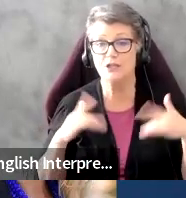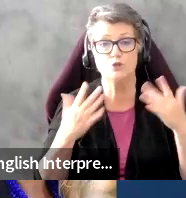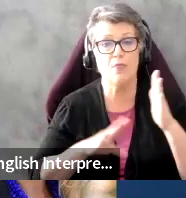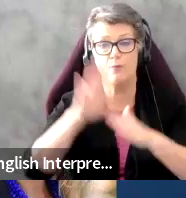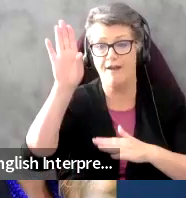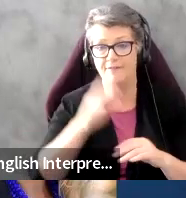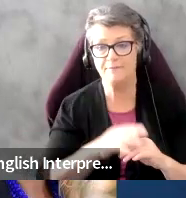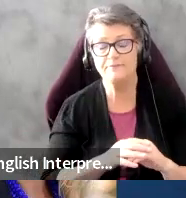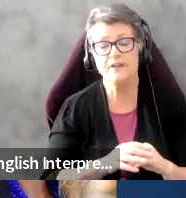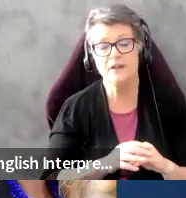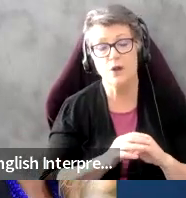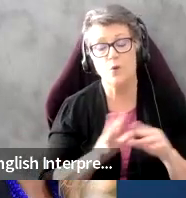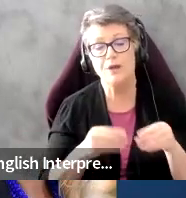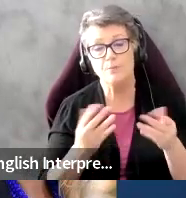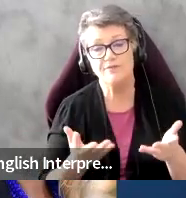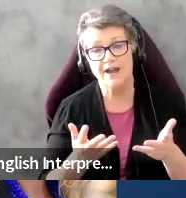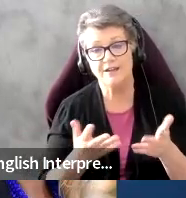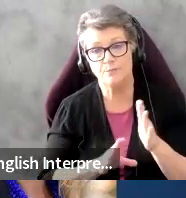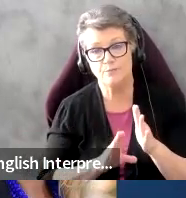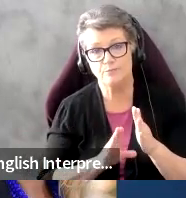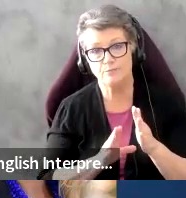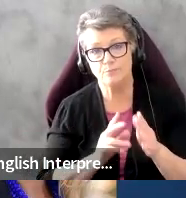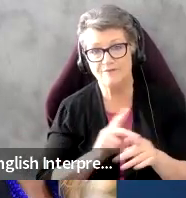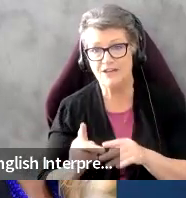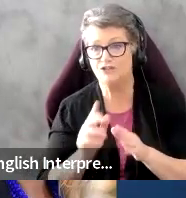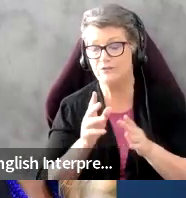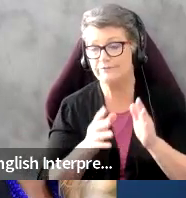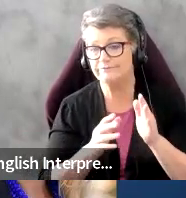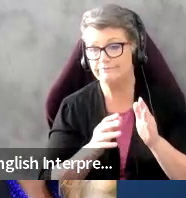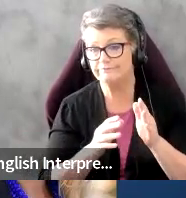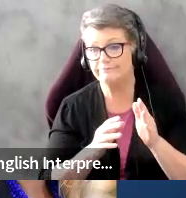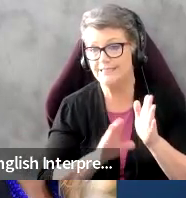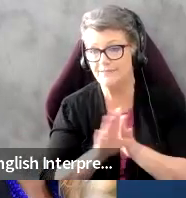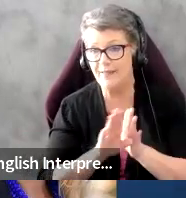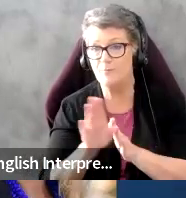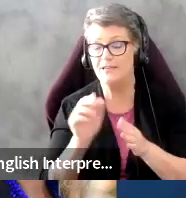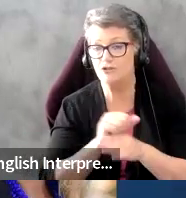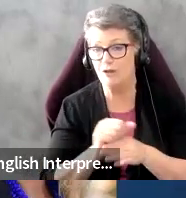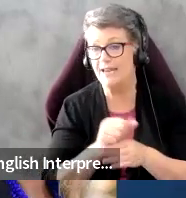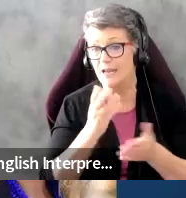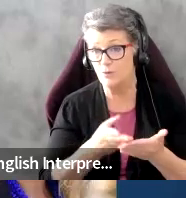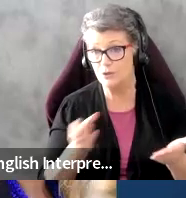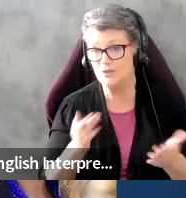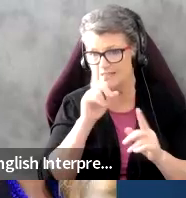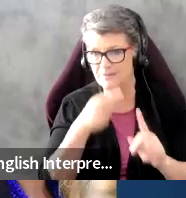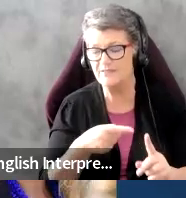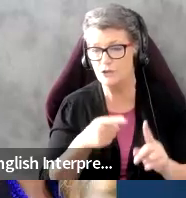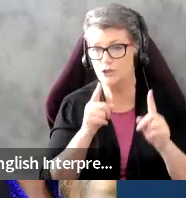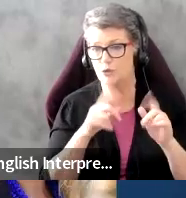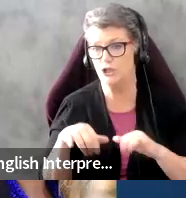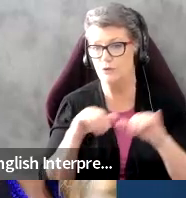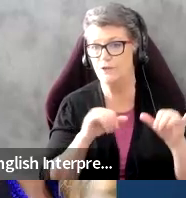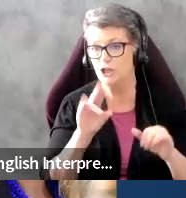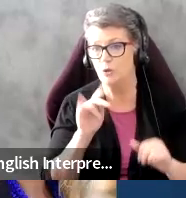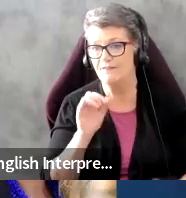We provide professional development, training, coaching, and resources specific to Universal Design for